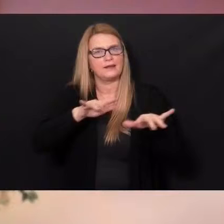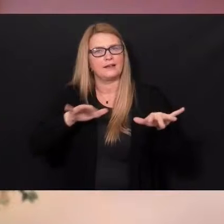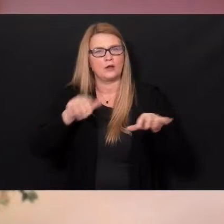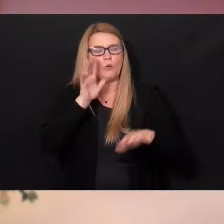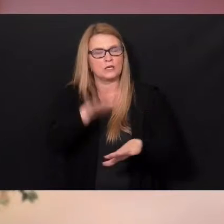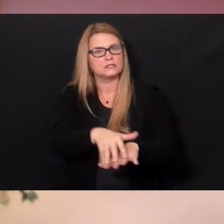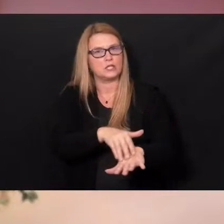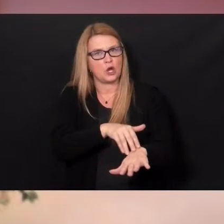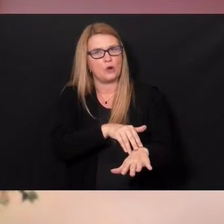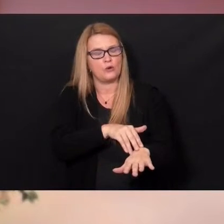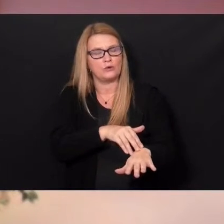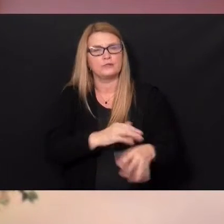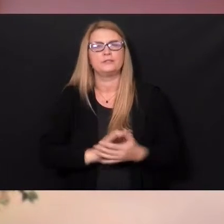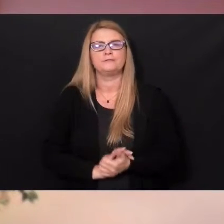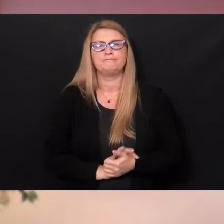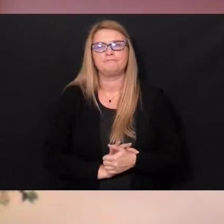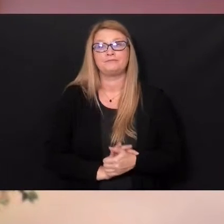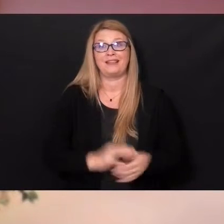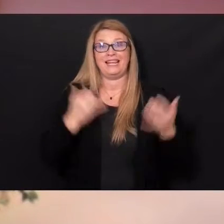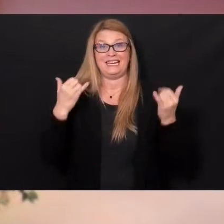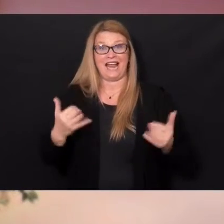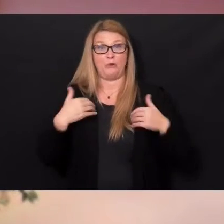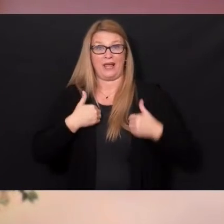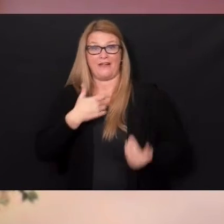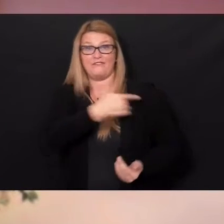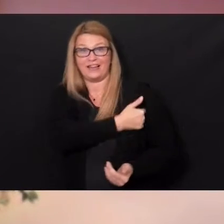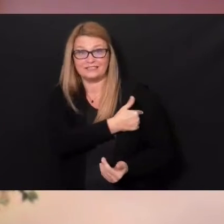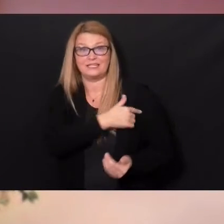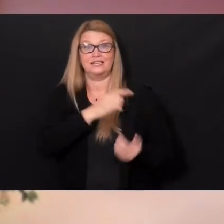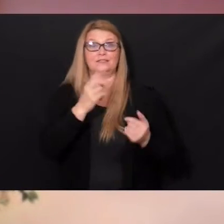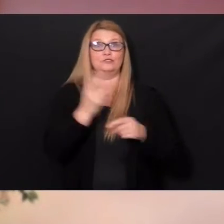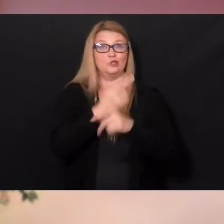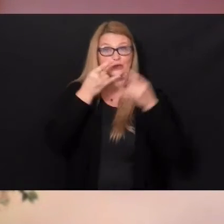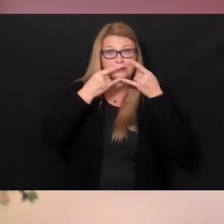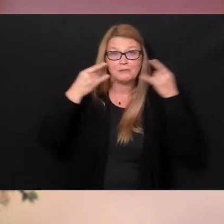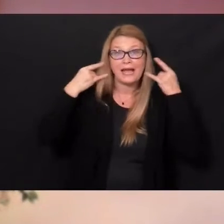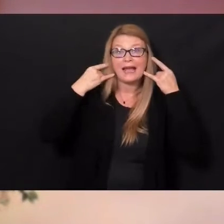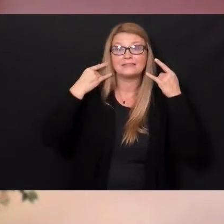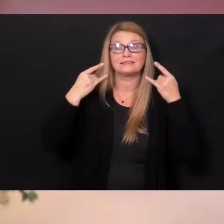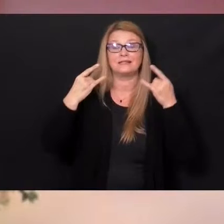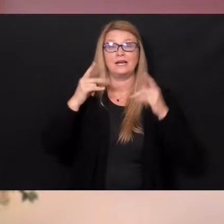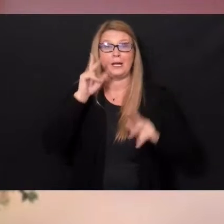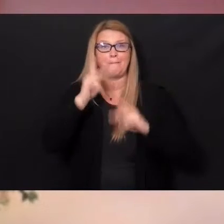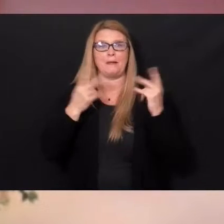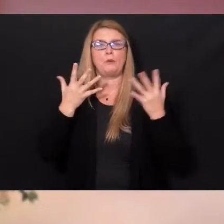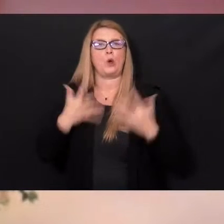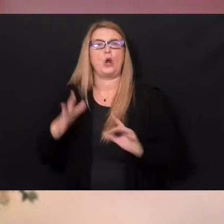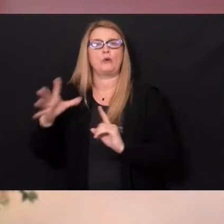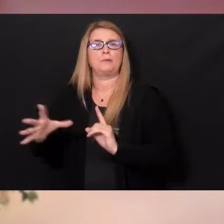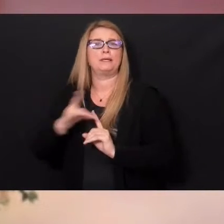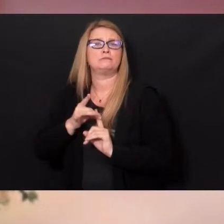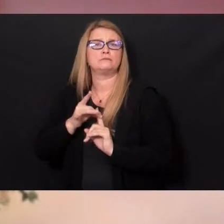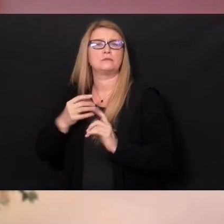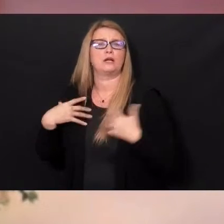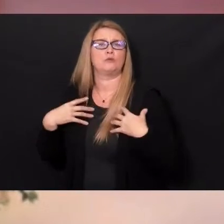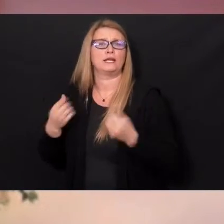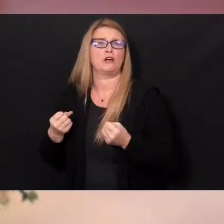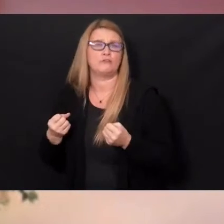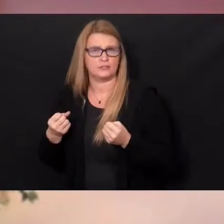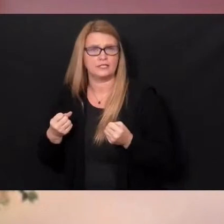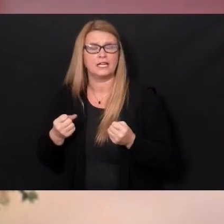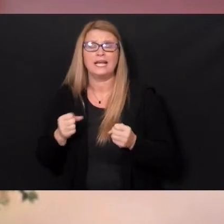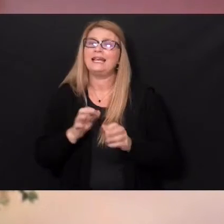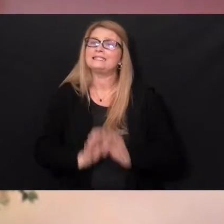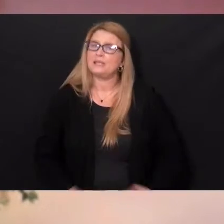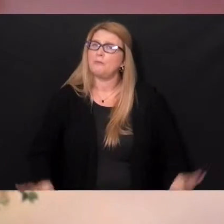of vaccination plus mask wearing, plus people that have previously been infected. I also think it's really important